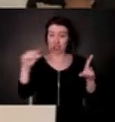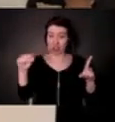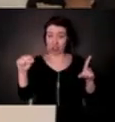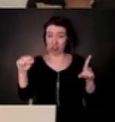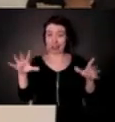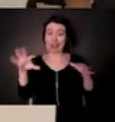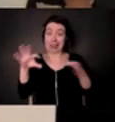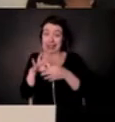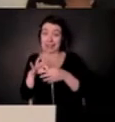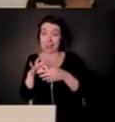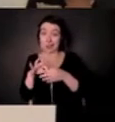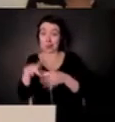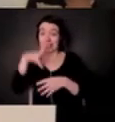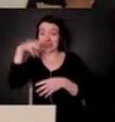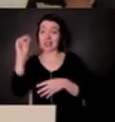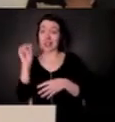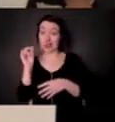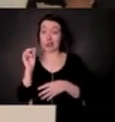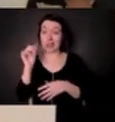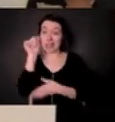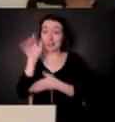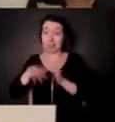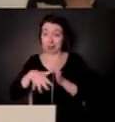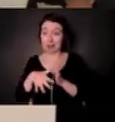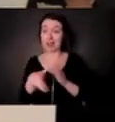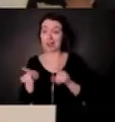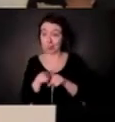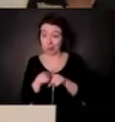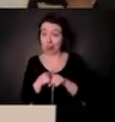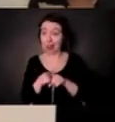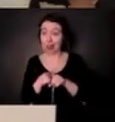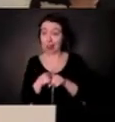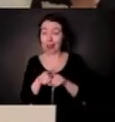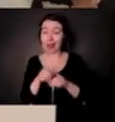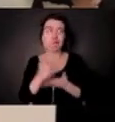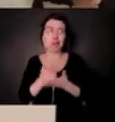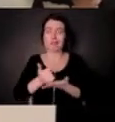those experiences. They can be brought in a really fantastic and invigorating